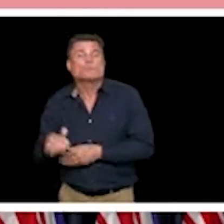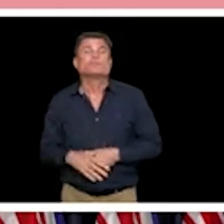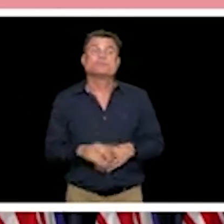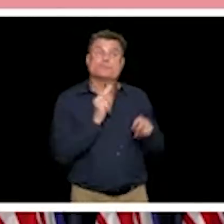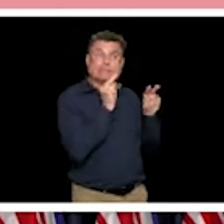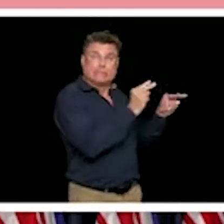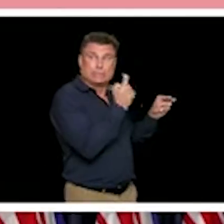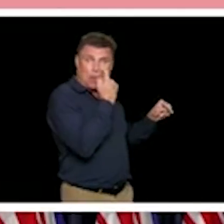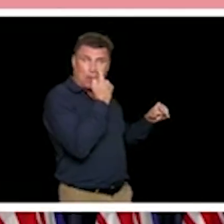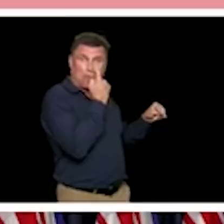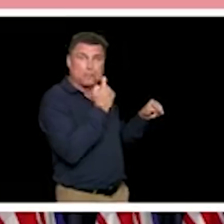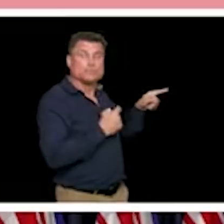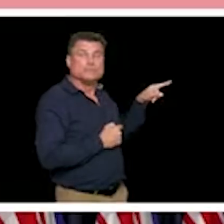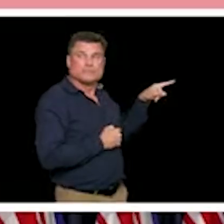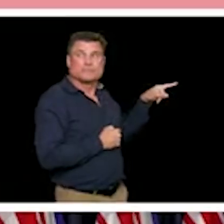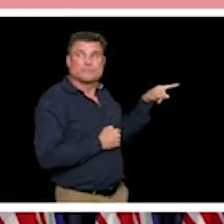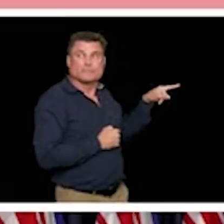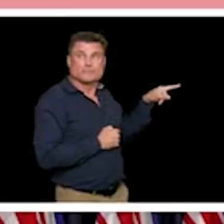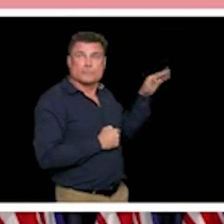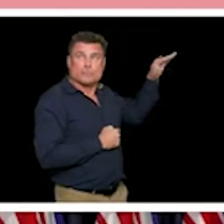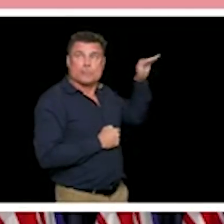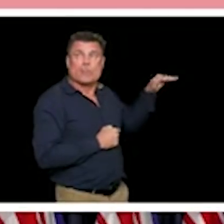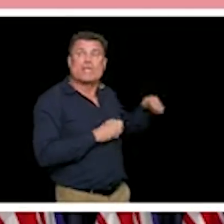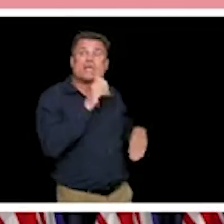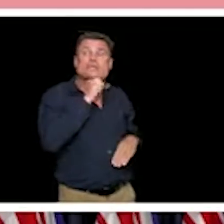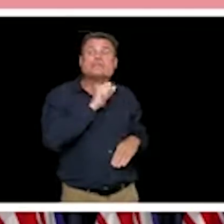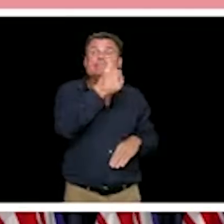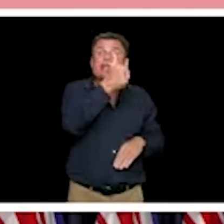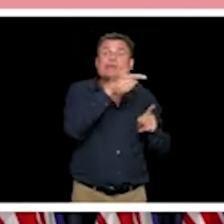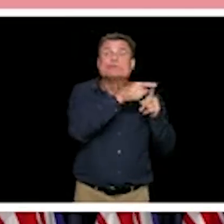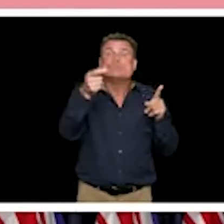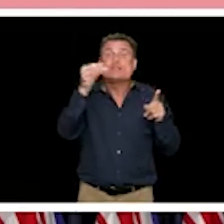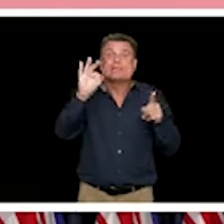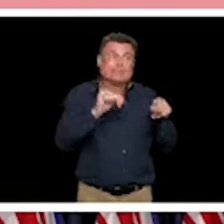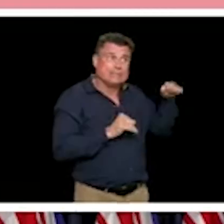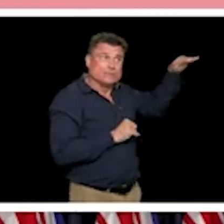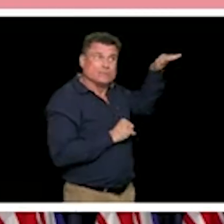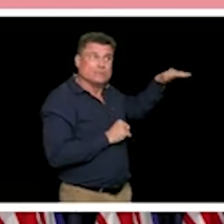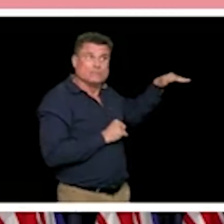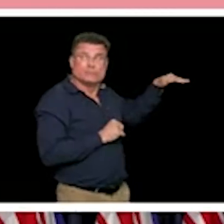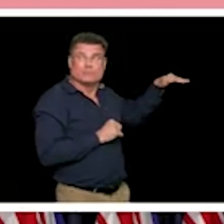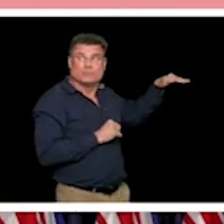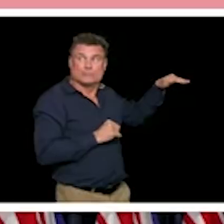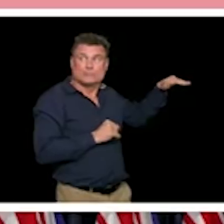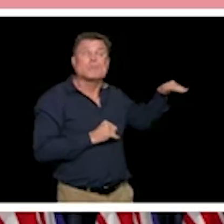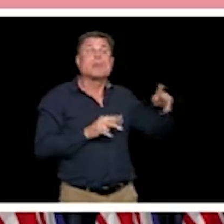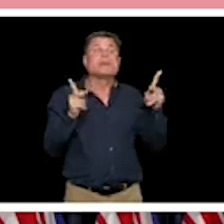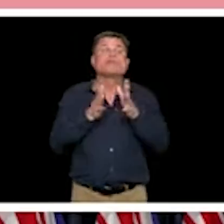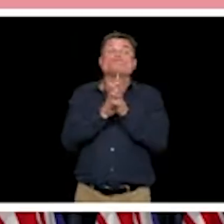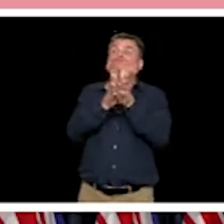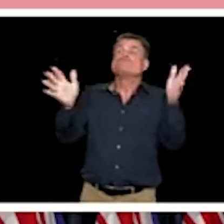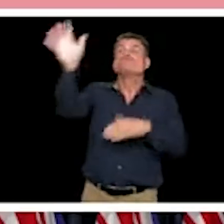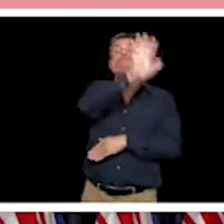we've had now 162 people diagnosed. And again, that's 4% of our